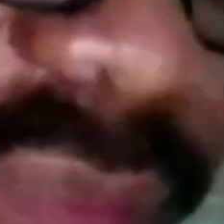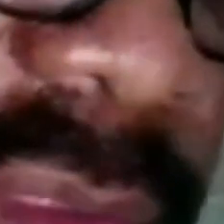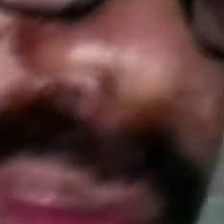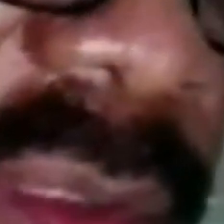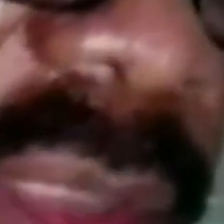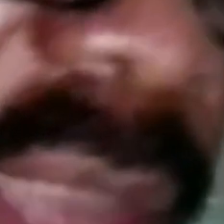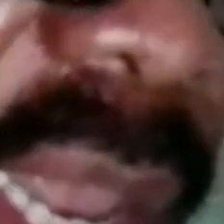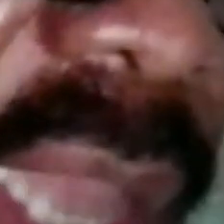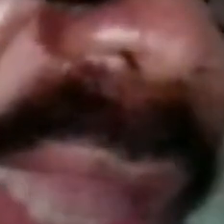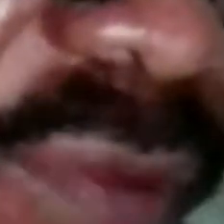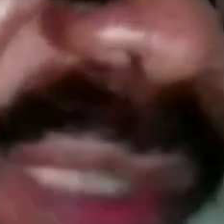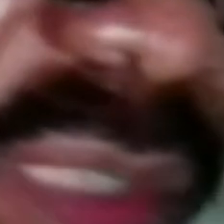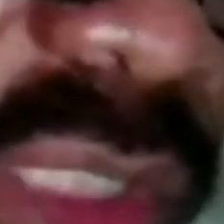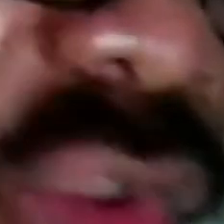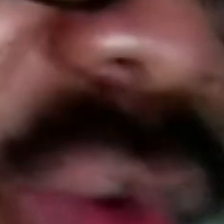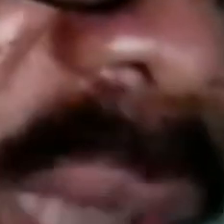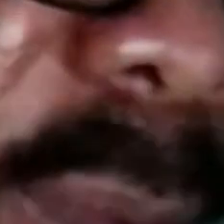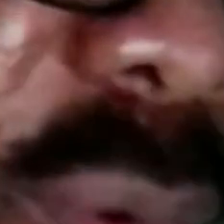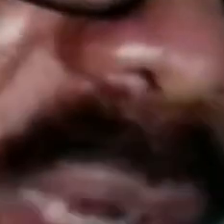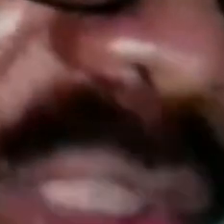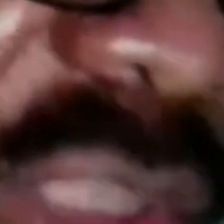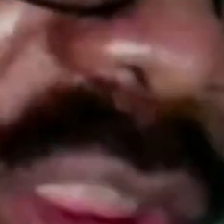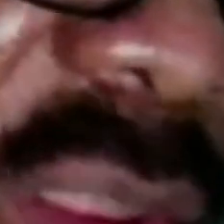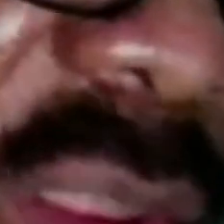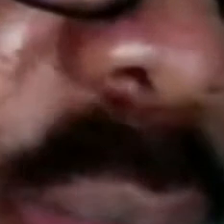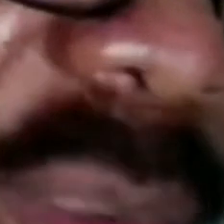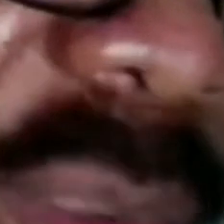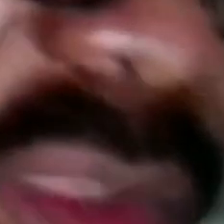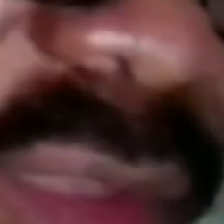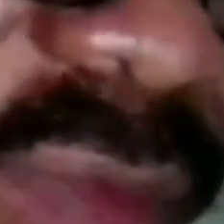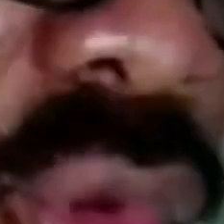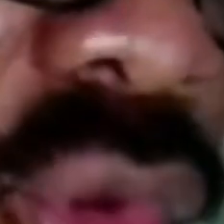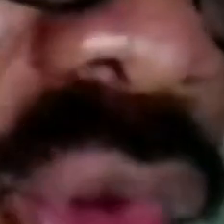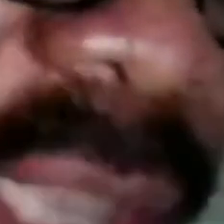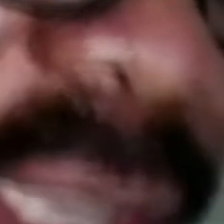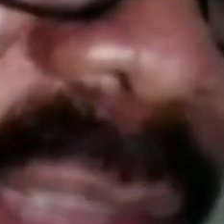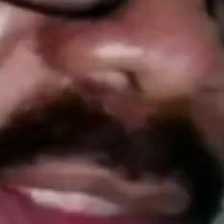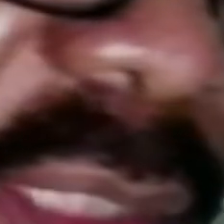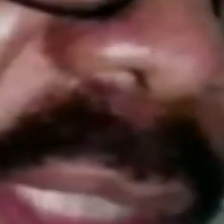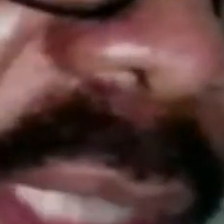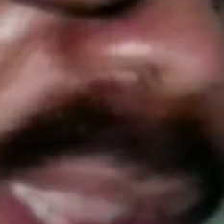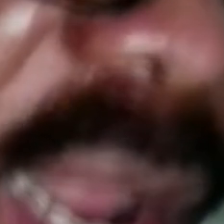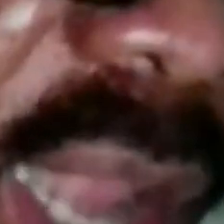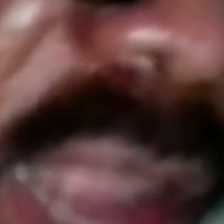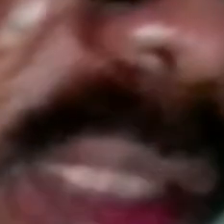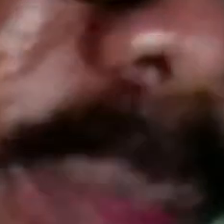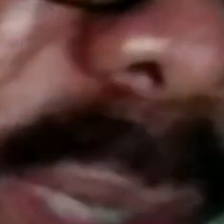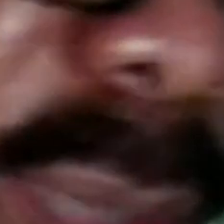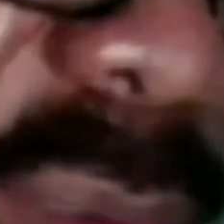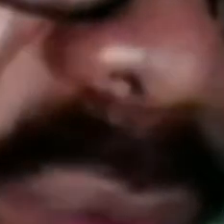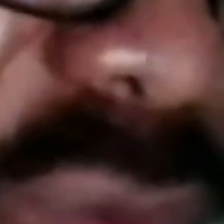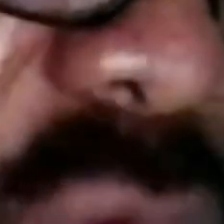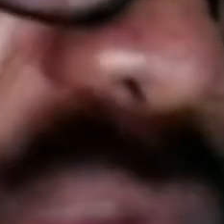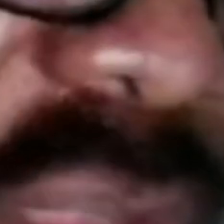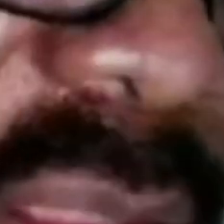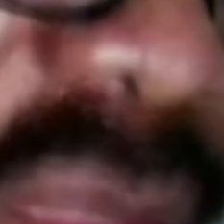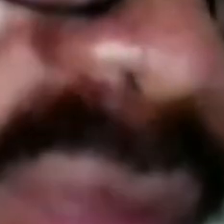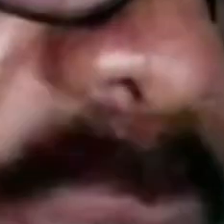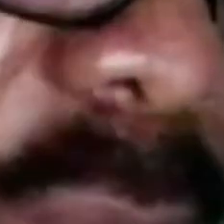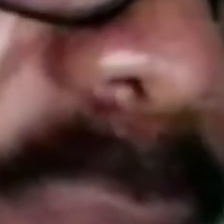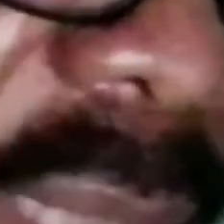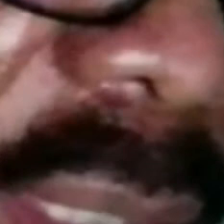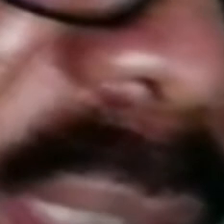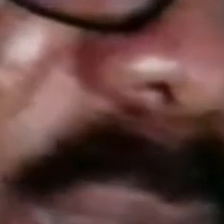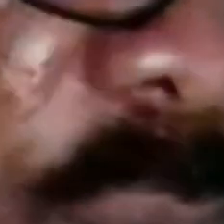and Correctional Services envisage collaboration with civil society and the Department